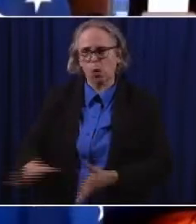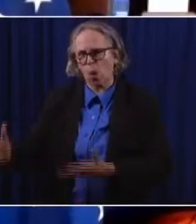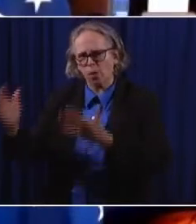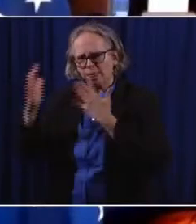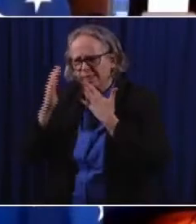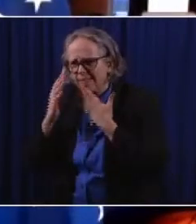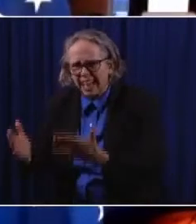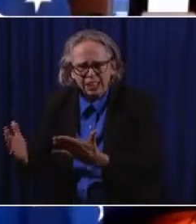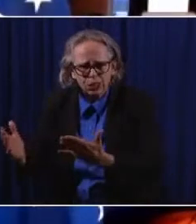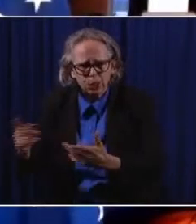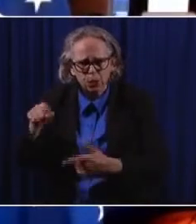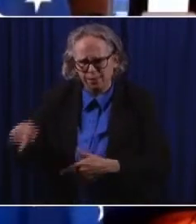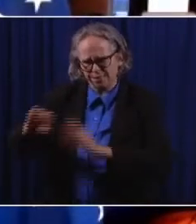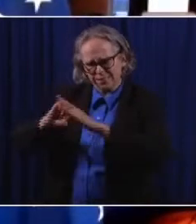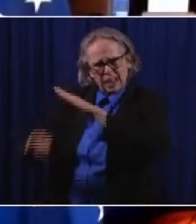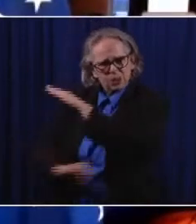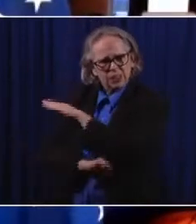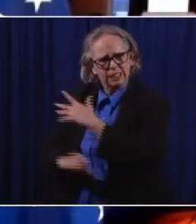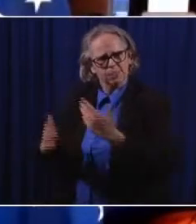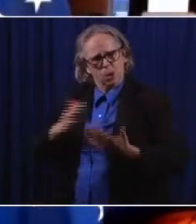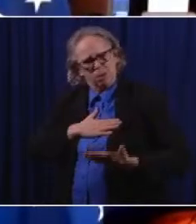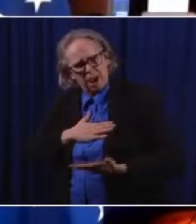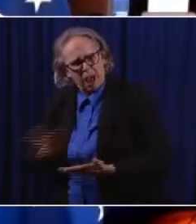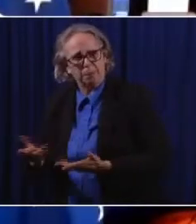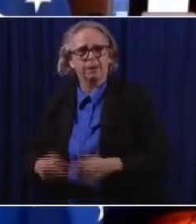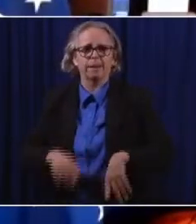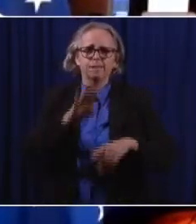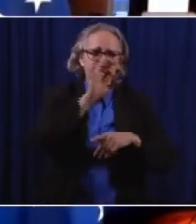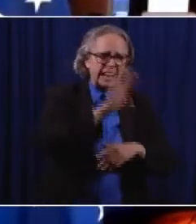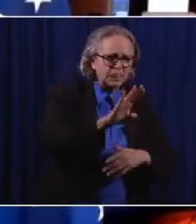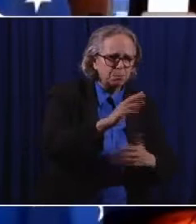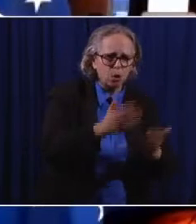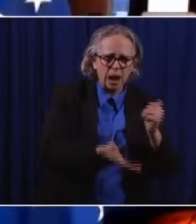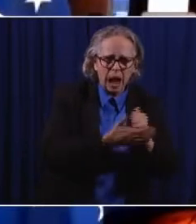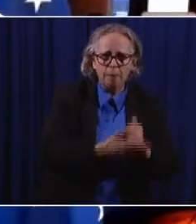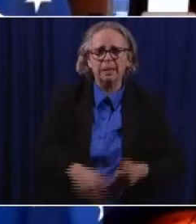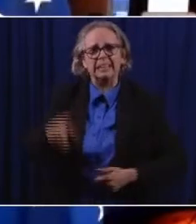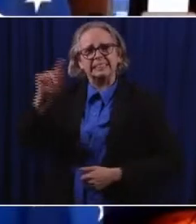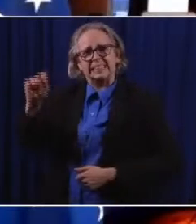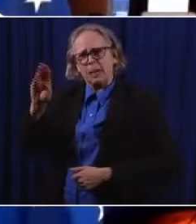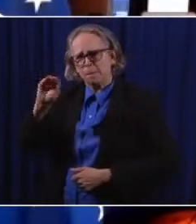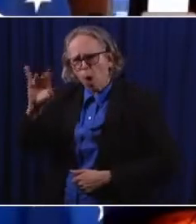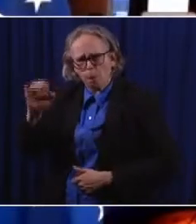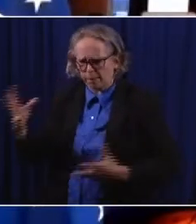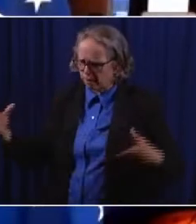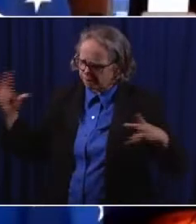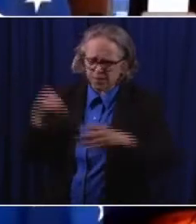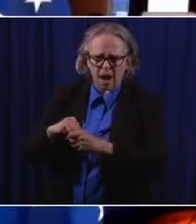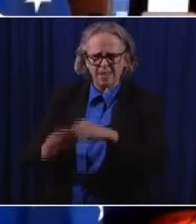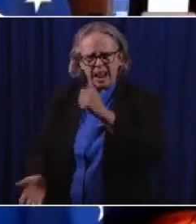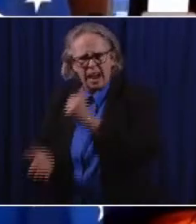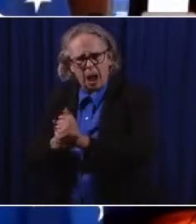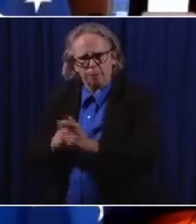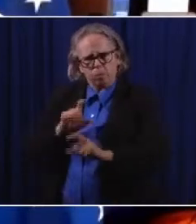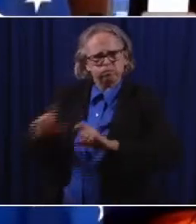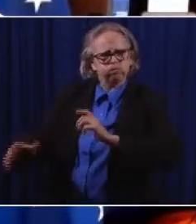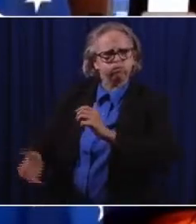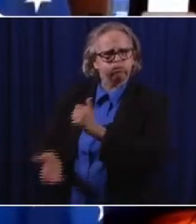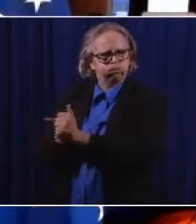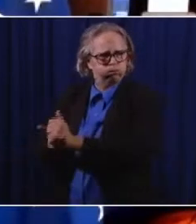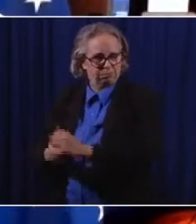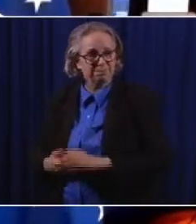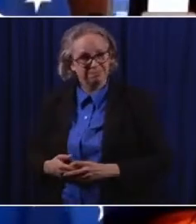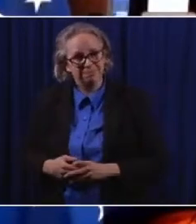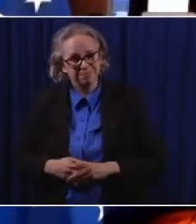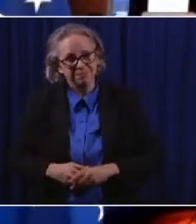the foundation and Facebook and T-Mobile for stepping up to help people in this time of need. And then